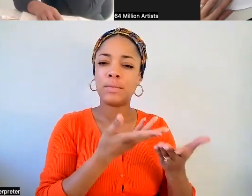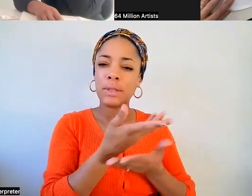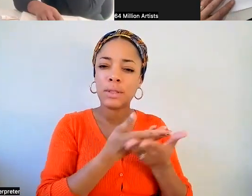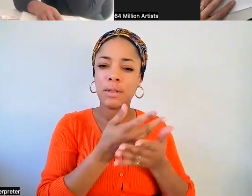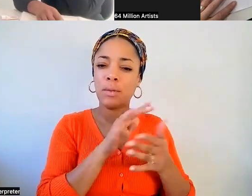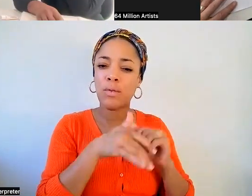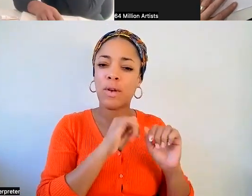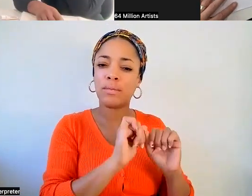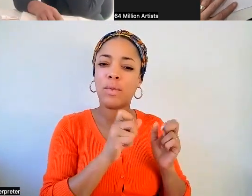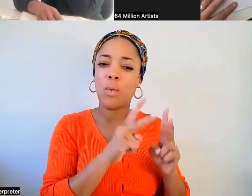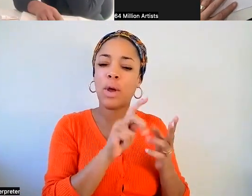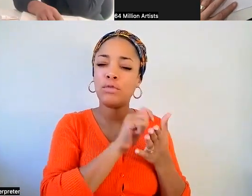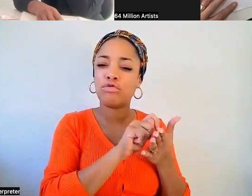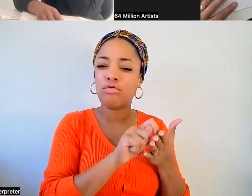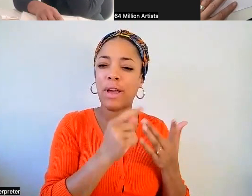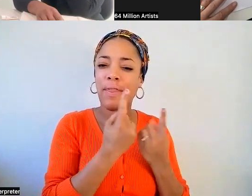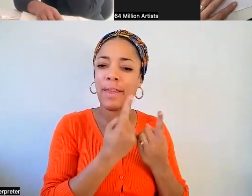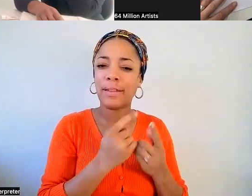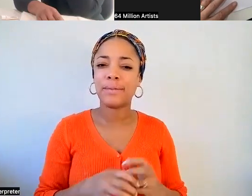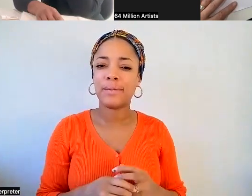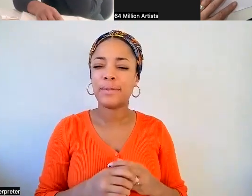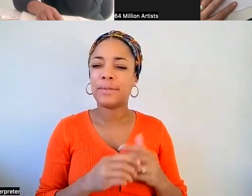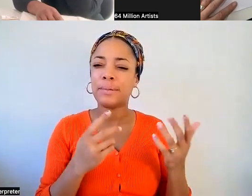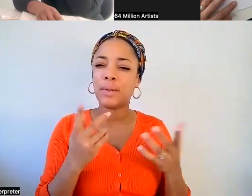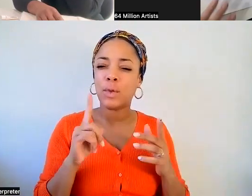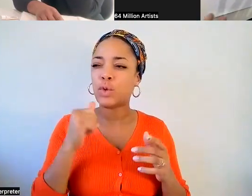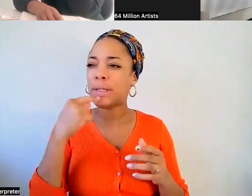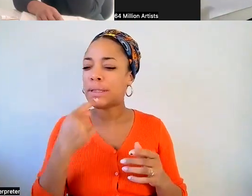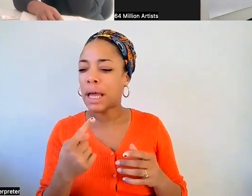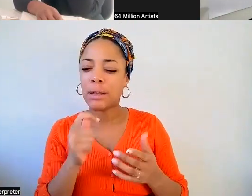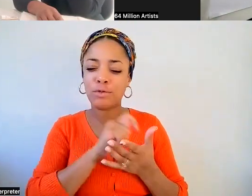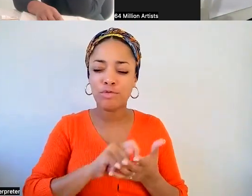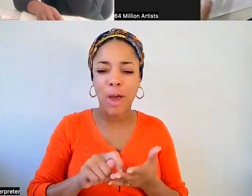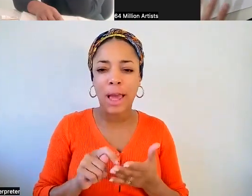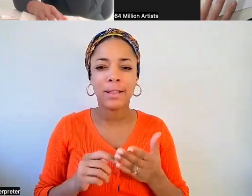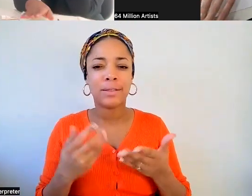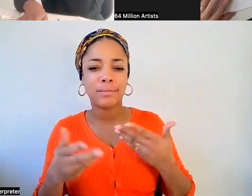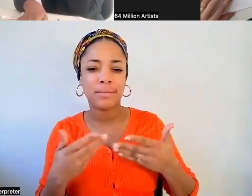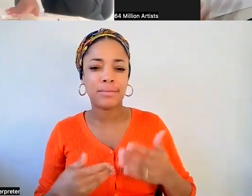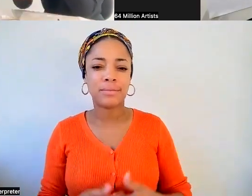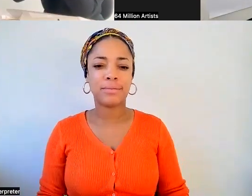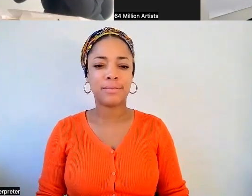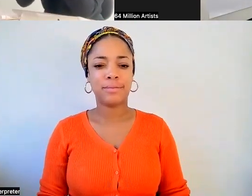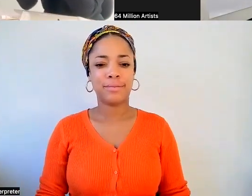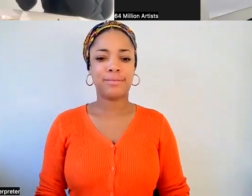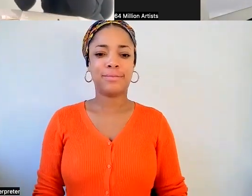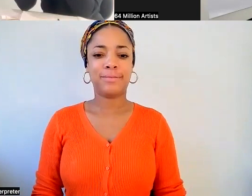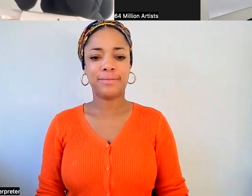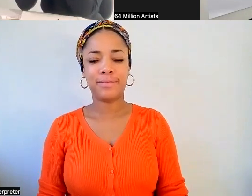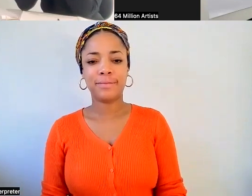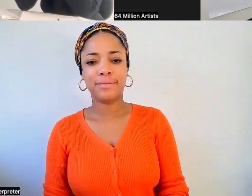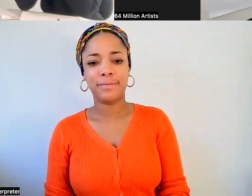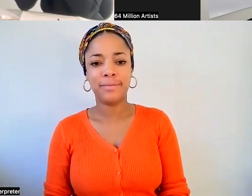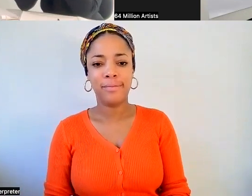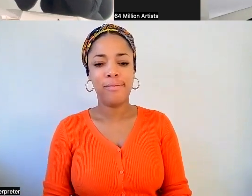bed just as a child? Yeah, I've got bed, army camp bed, hard, gritty. Floor. Was it on the floor? Was it on a raised surface? No, it's